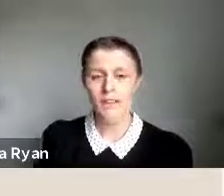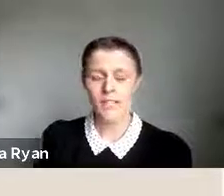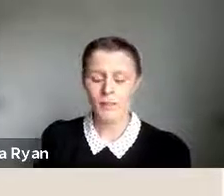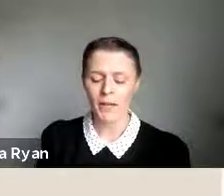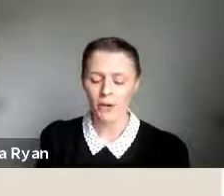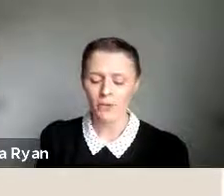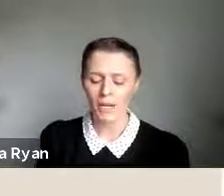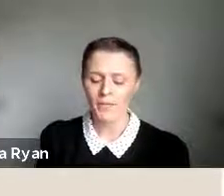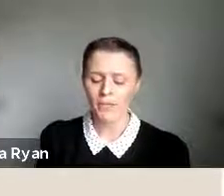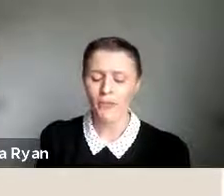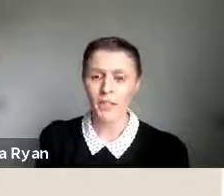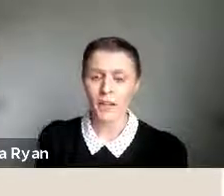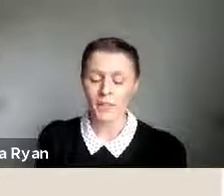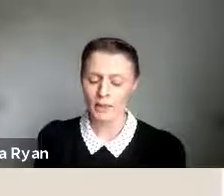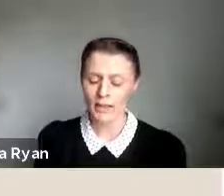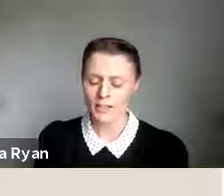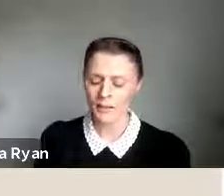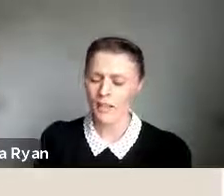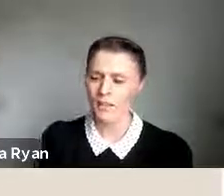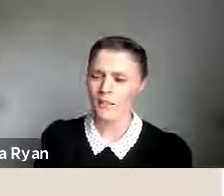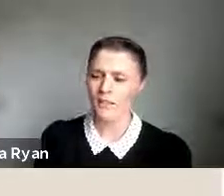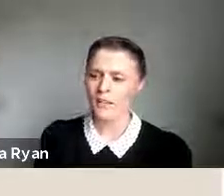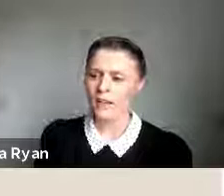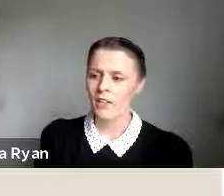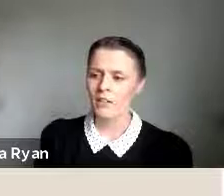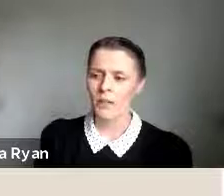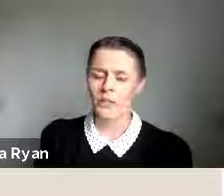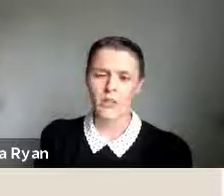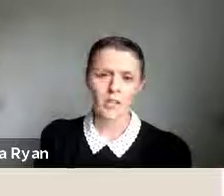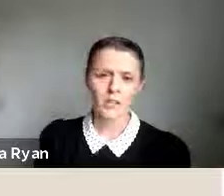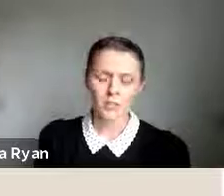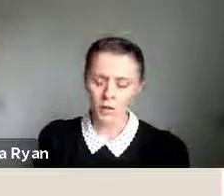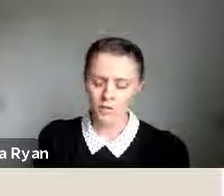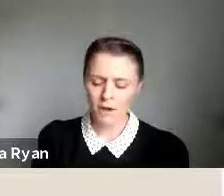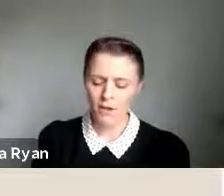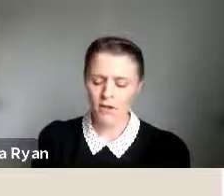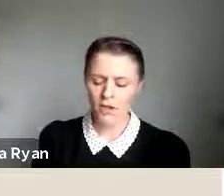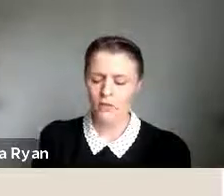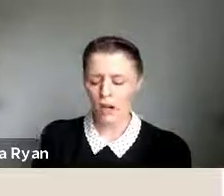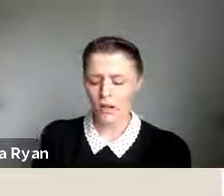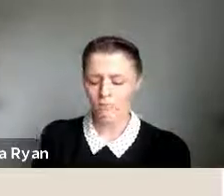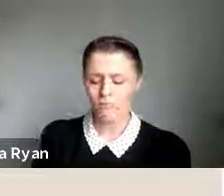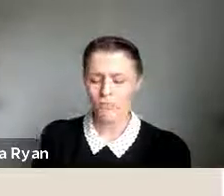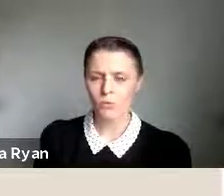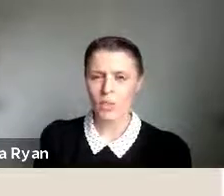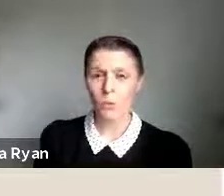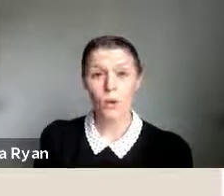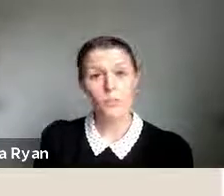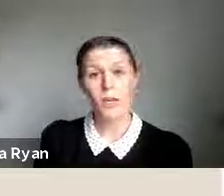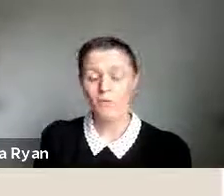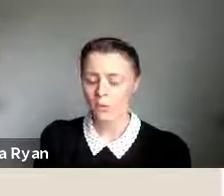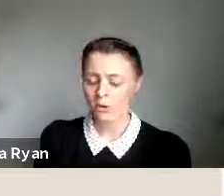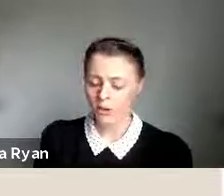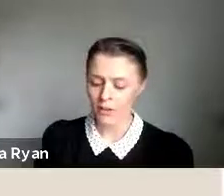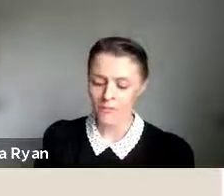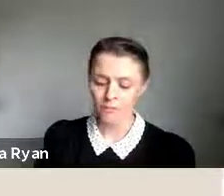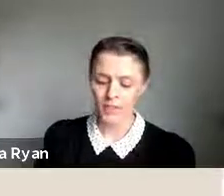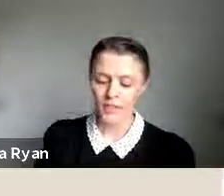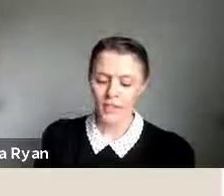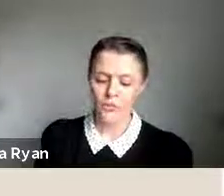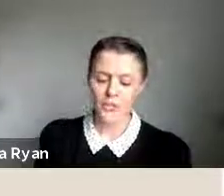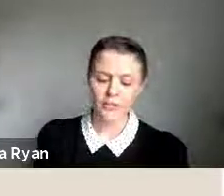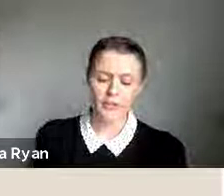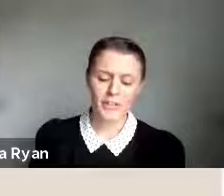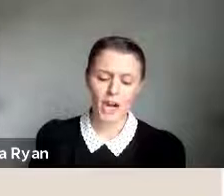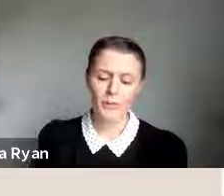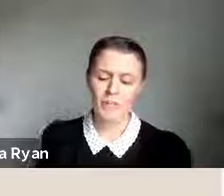deeply affected by COVID-19 early on in the pandemic. This picture here, this is my father-in-law, John. He was my father-in-law.